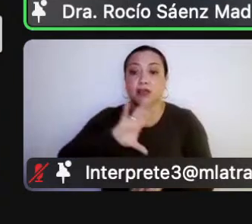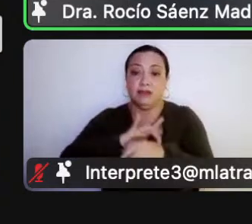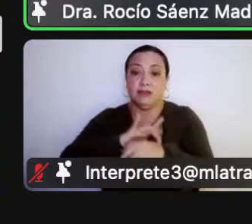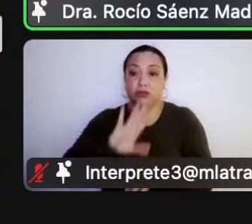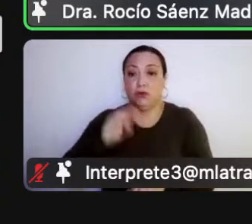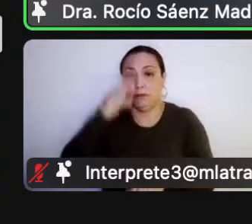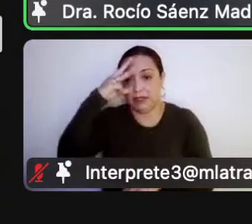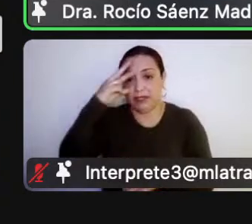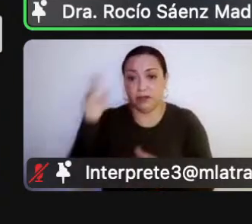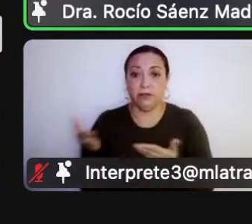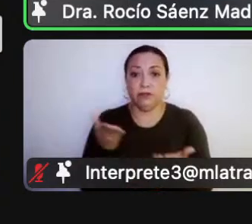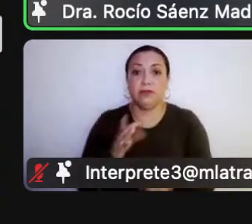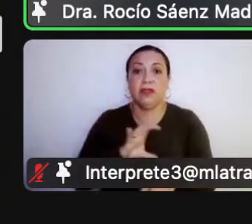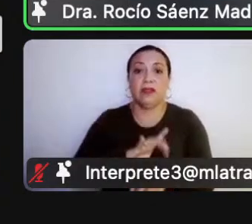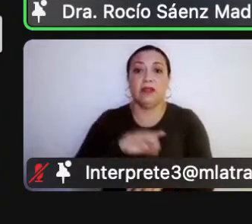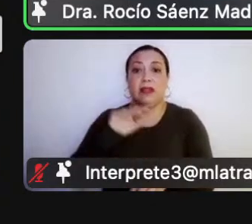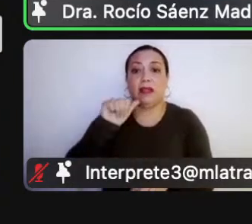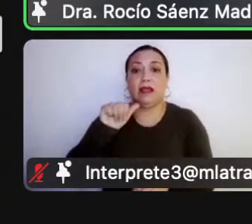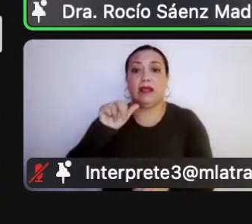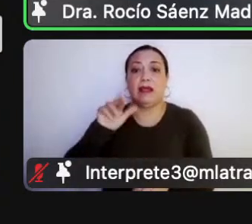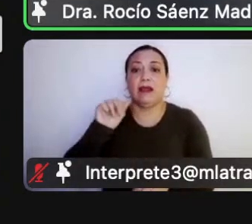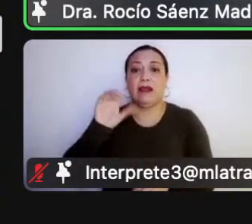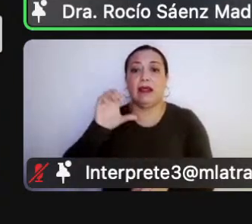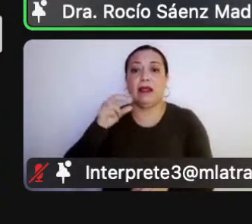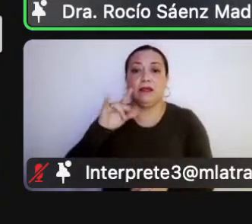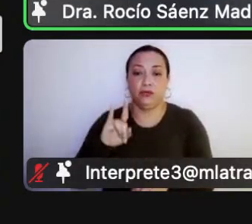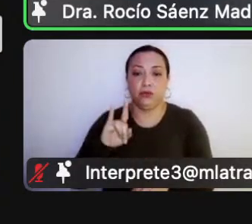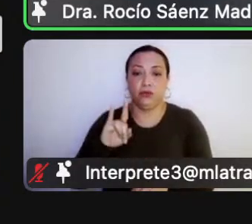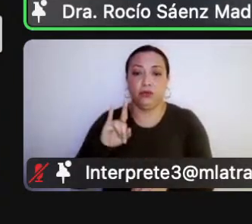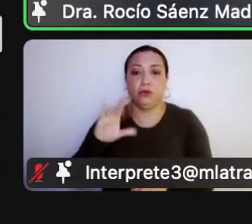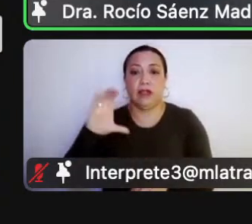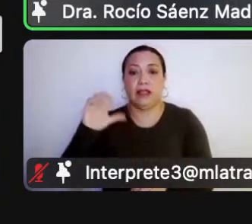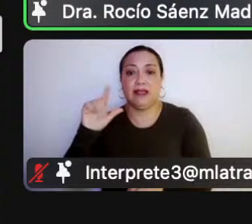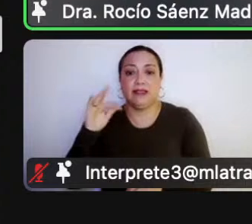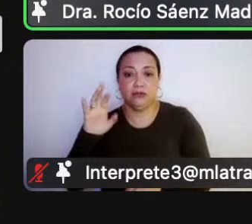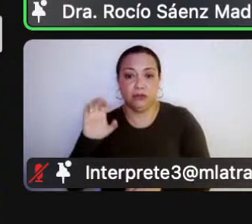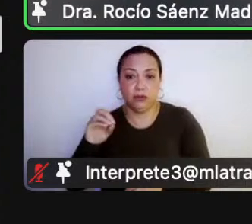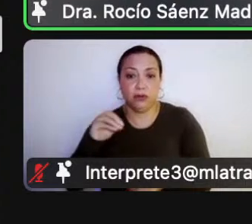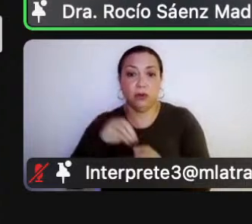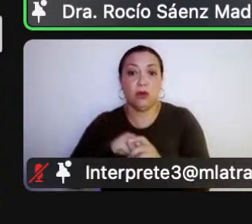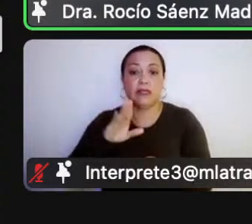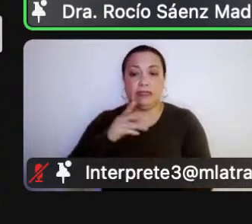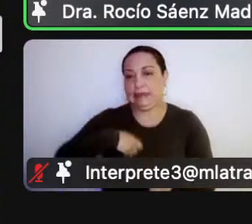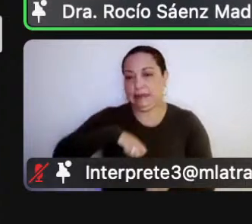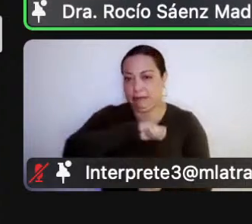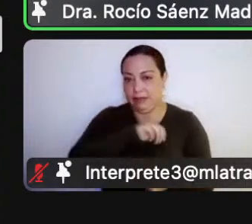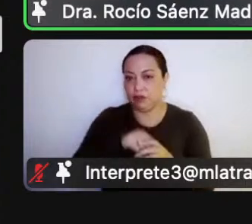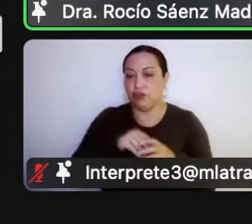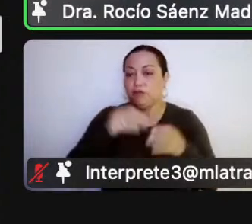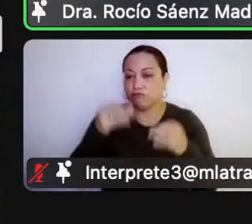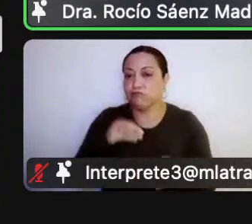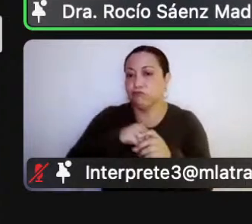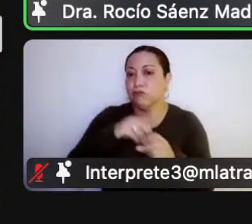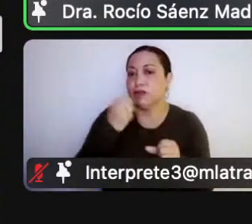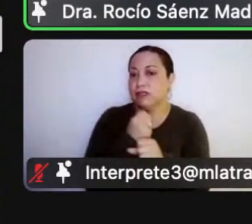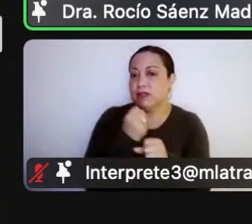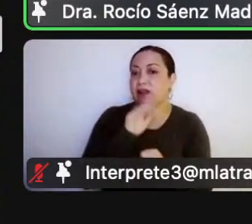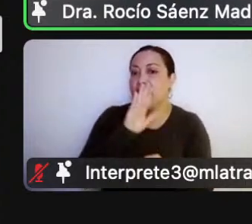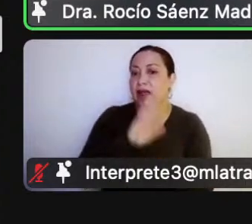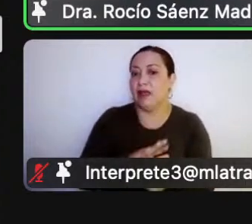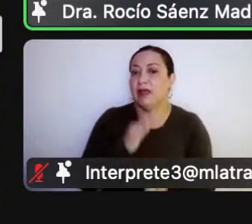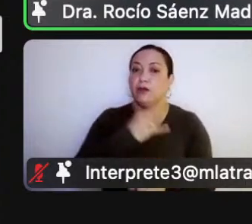Mexico. Dr. Arachu Castro of the Tulane University, she's from Spain, but works in